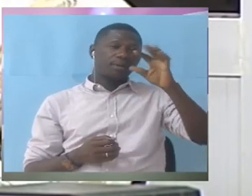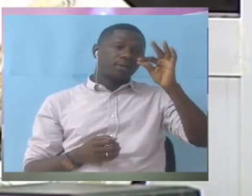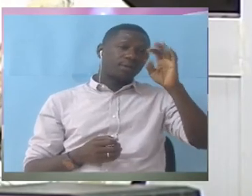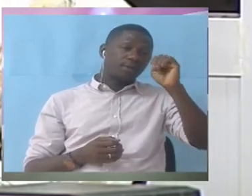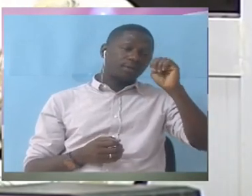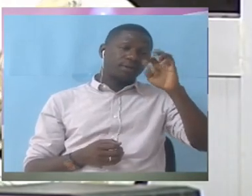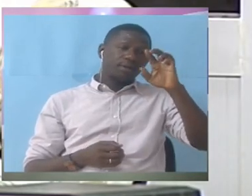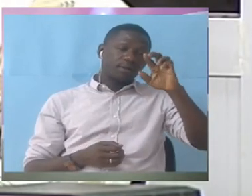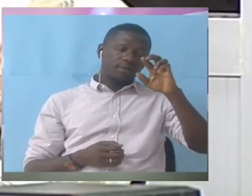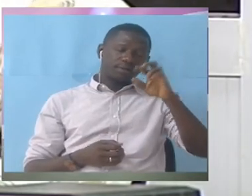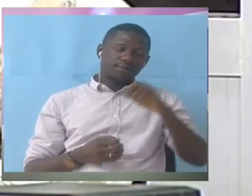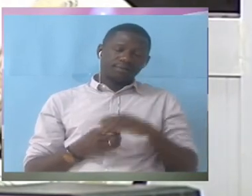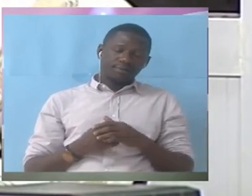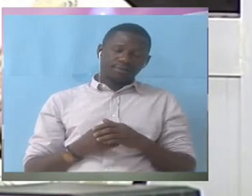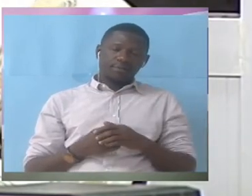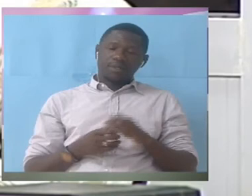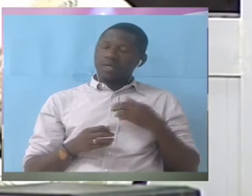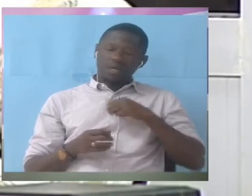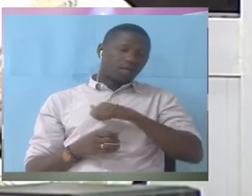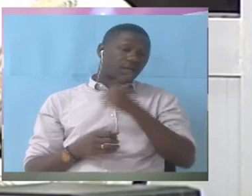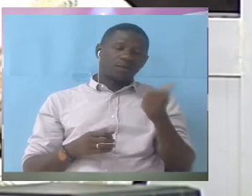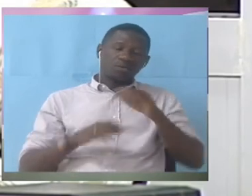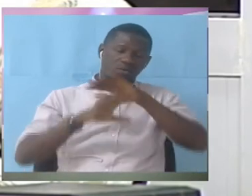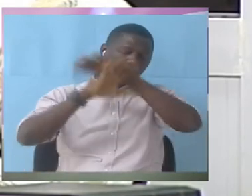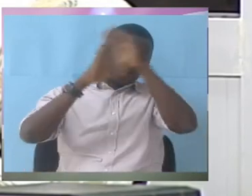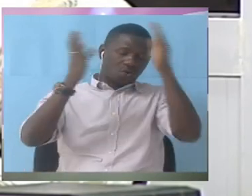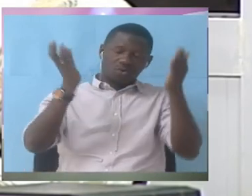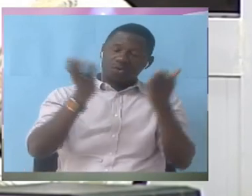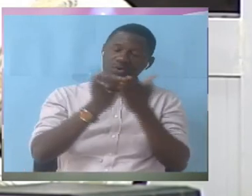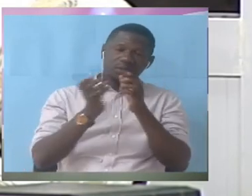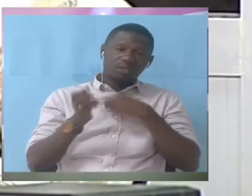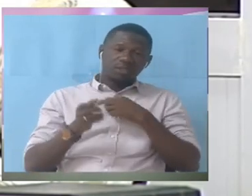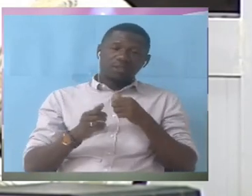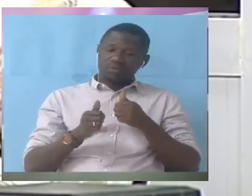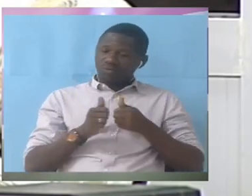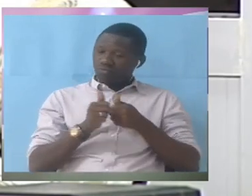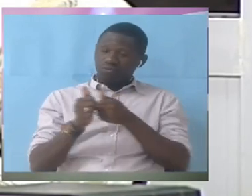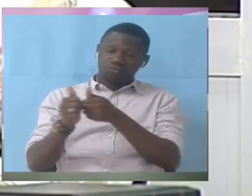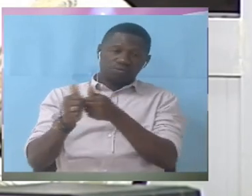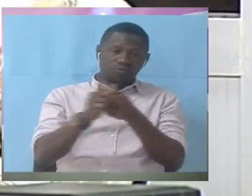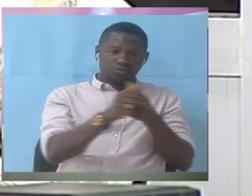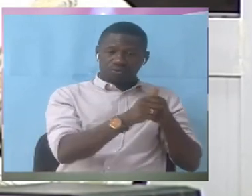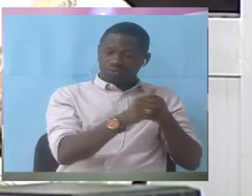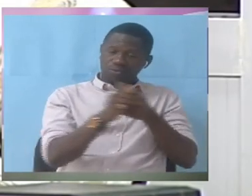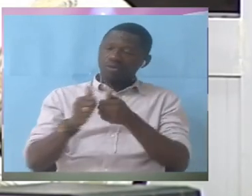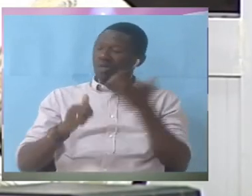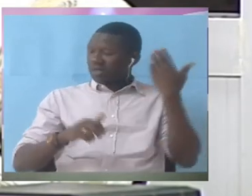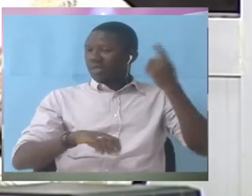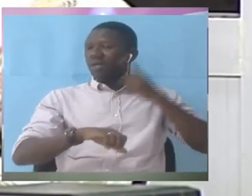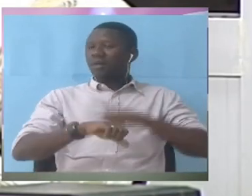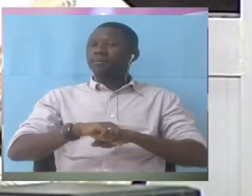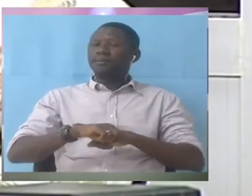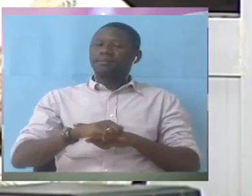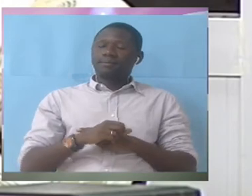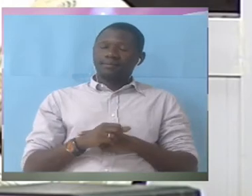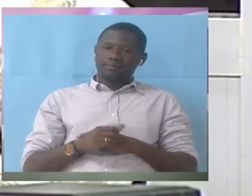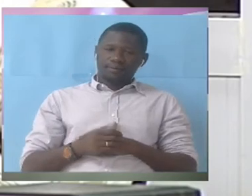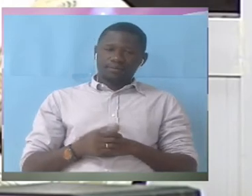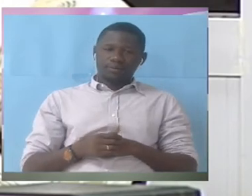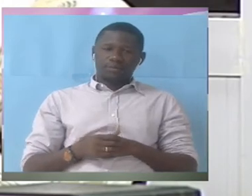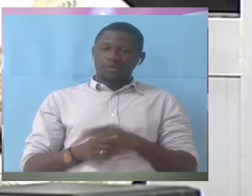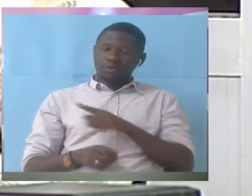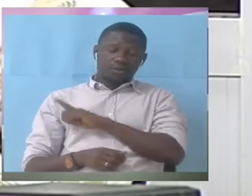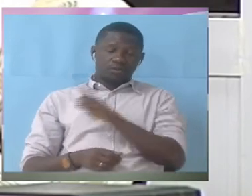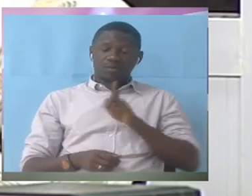to these officers at the time akit ñi nga xamne ñak ñoo leen doon ar di anda ñom jamono booba so they were a